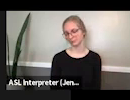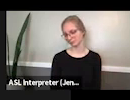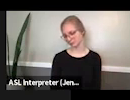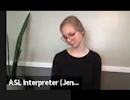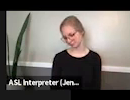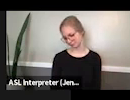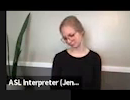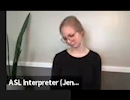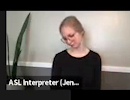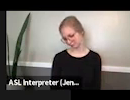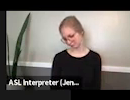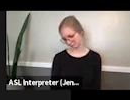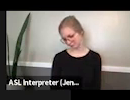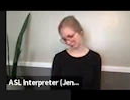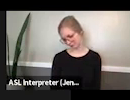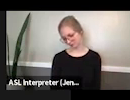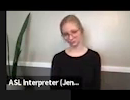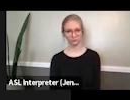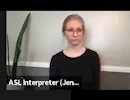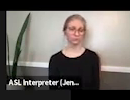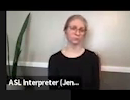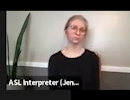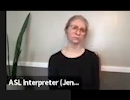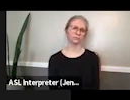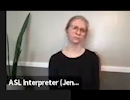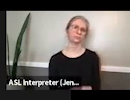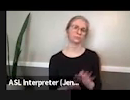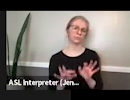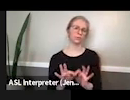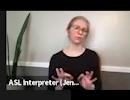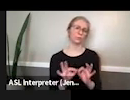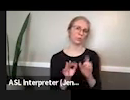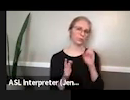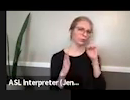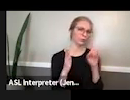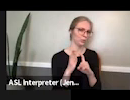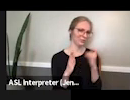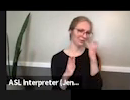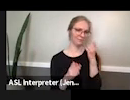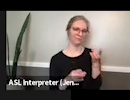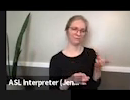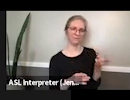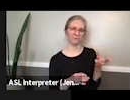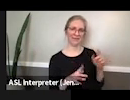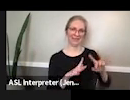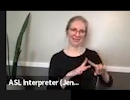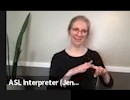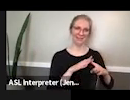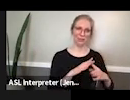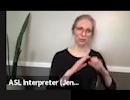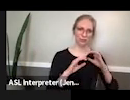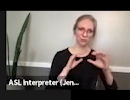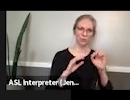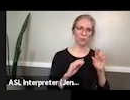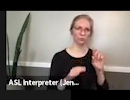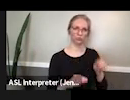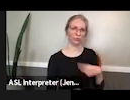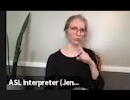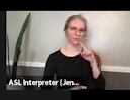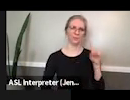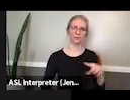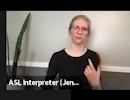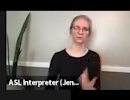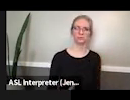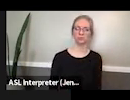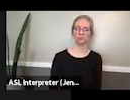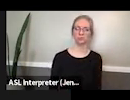It's very important to notice if the child initiates communication or if he only responds. And how does